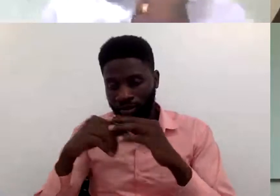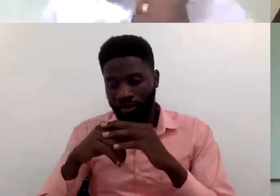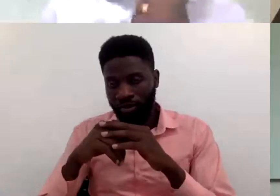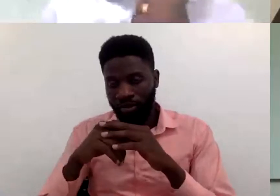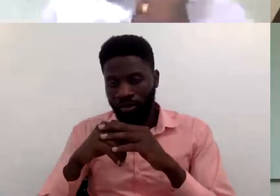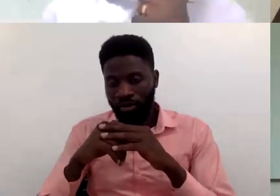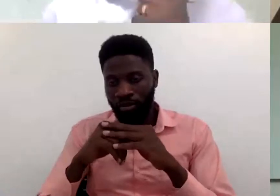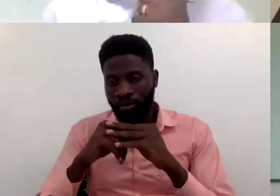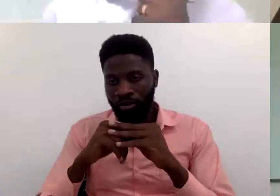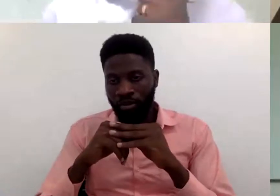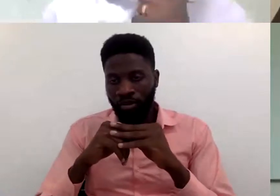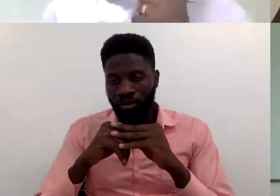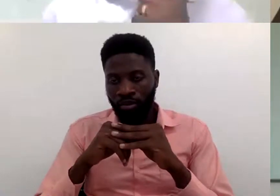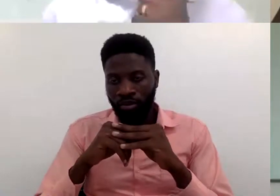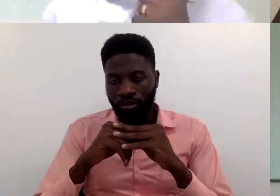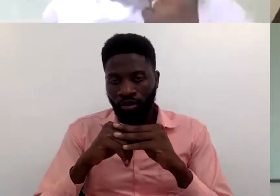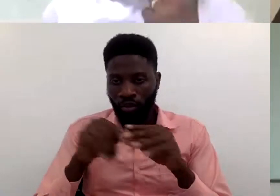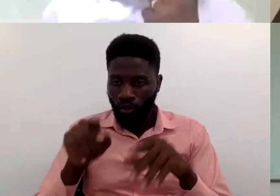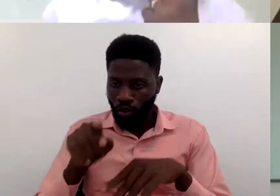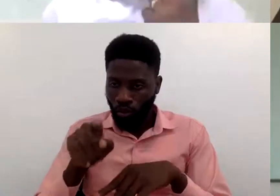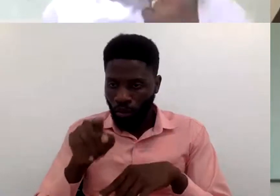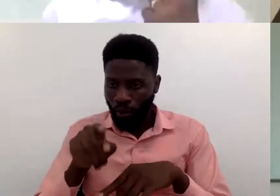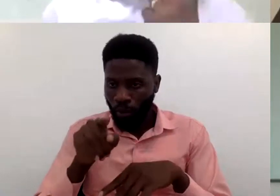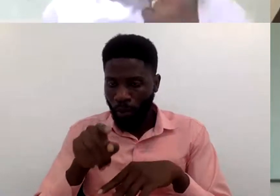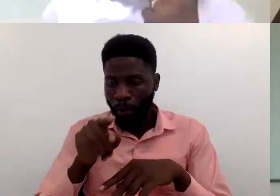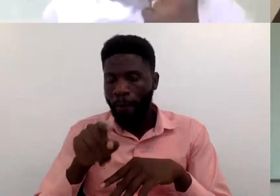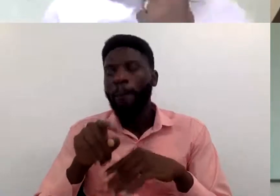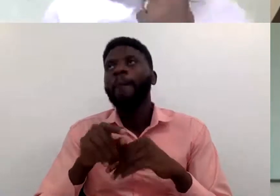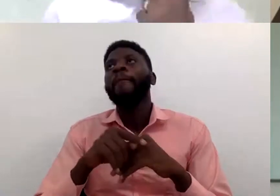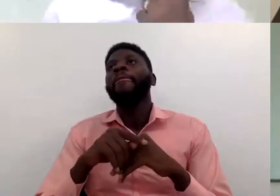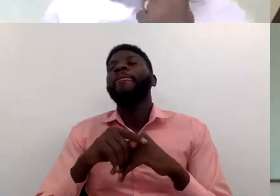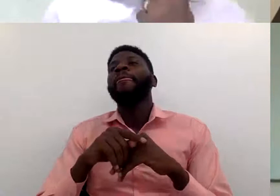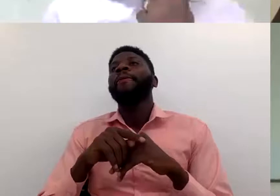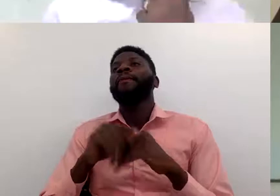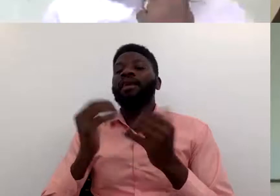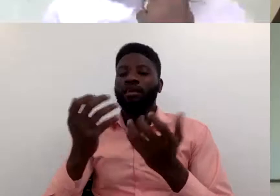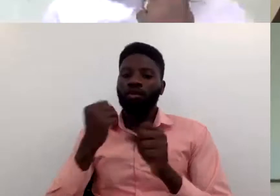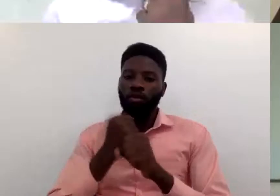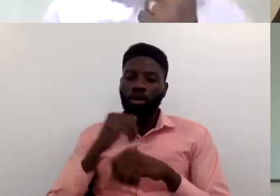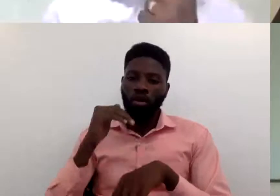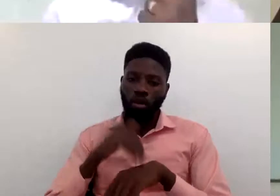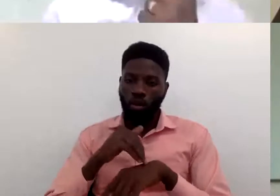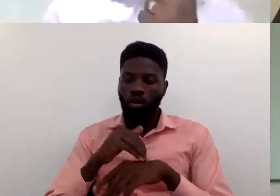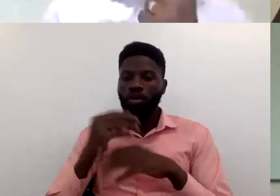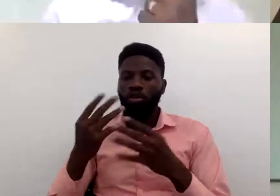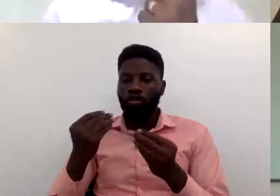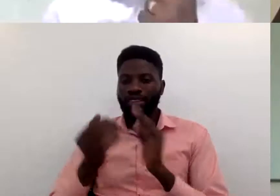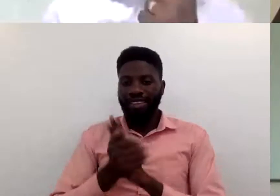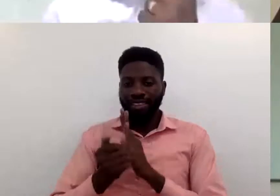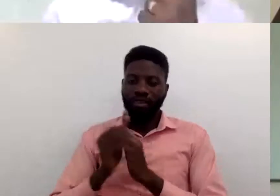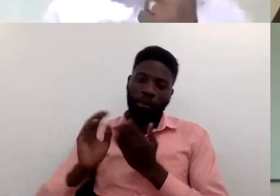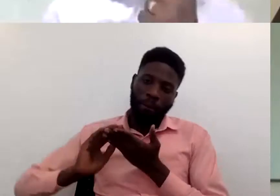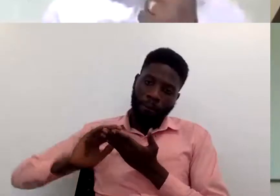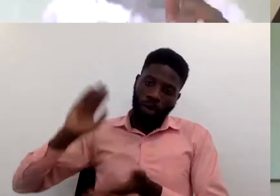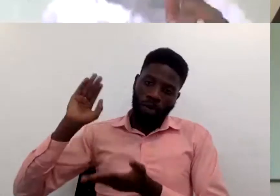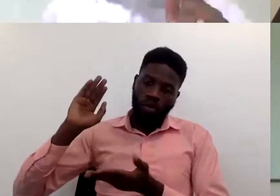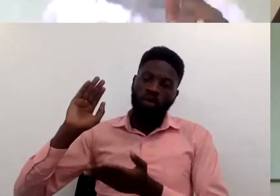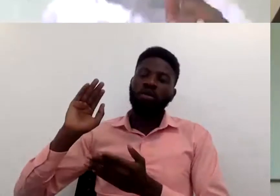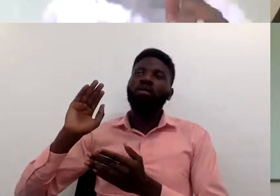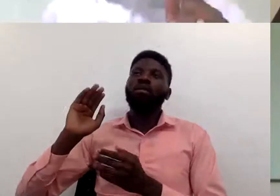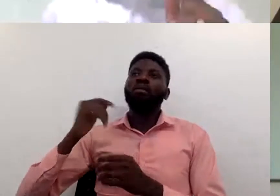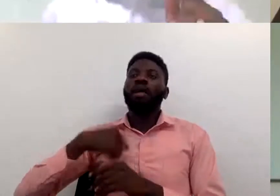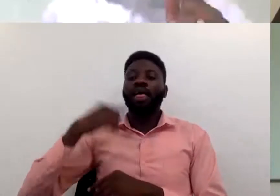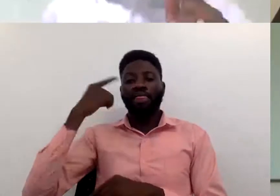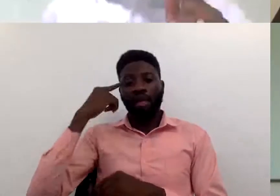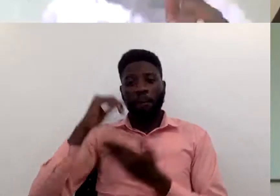and gentlemen, that you've got to work on the soft skills more. And I think